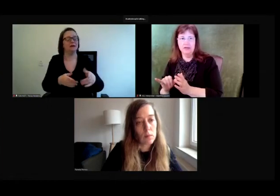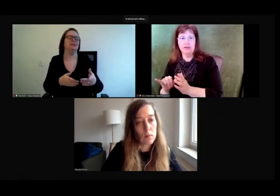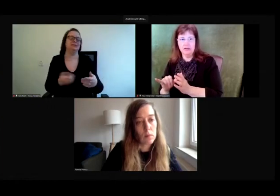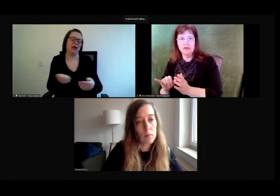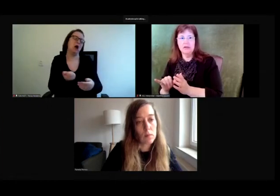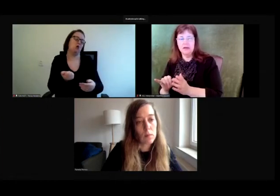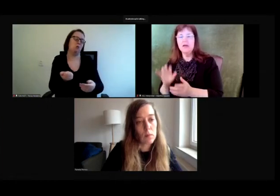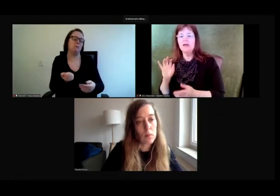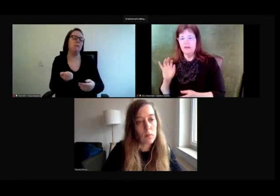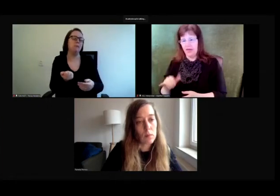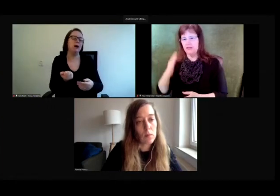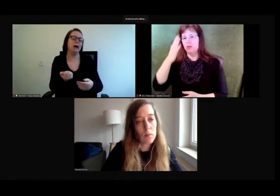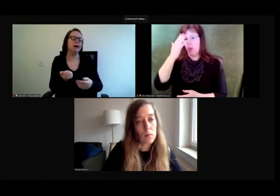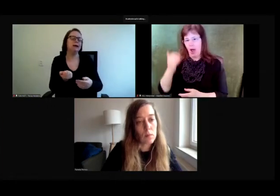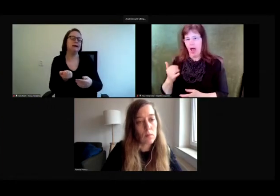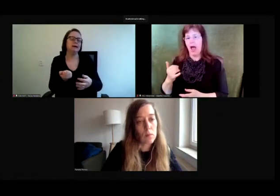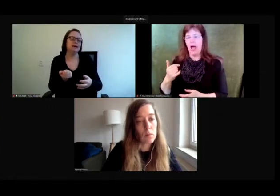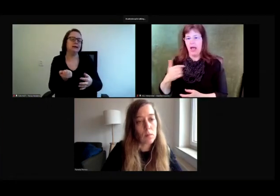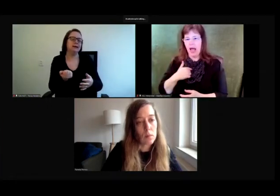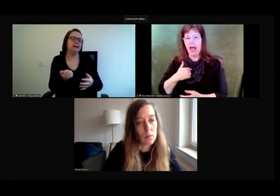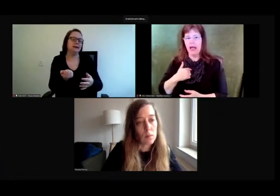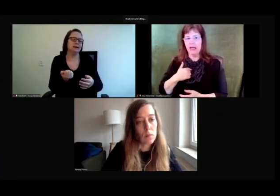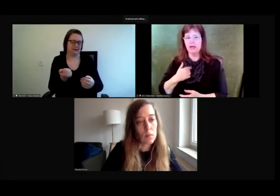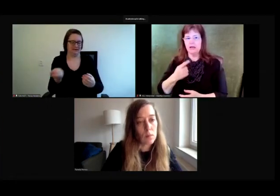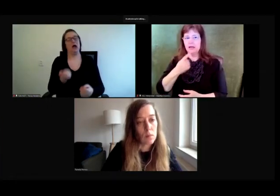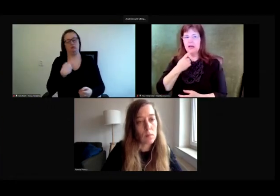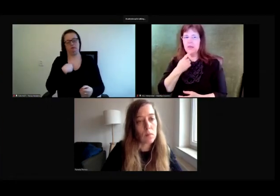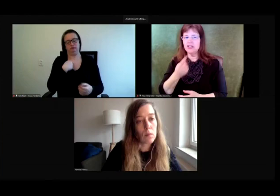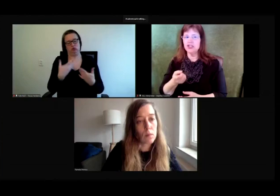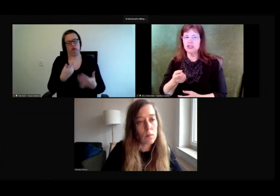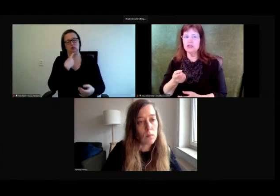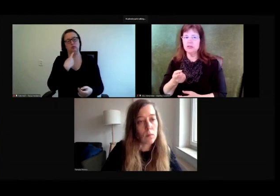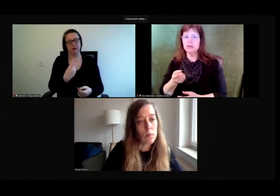so that's why I mentioned that